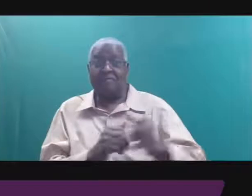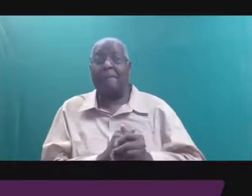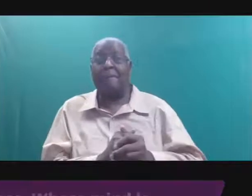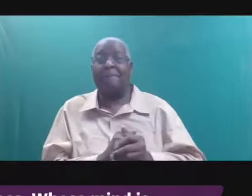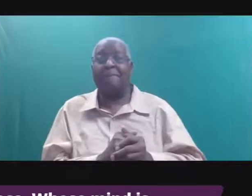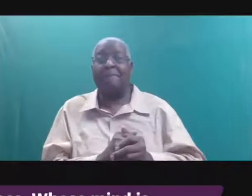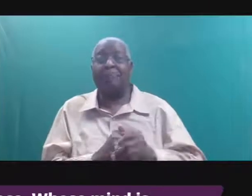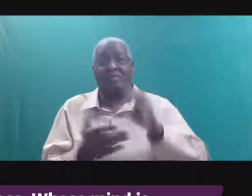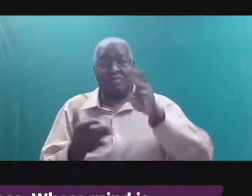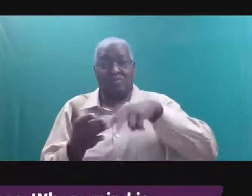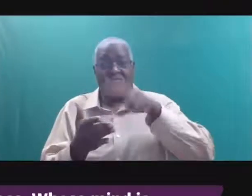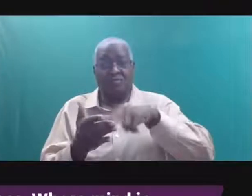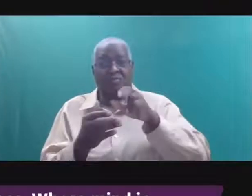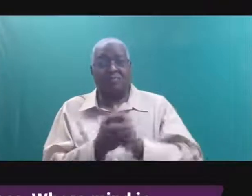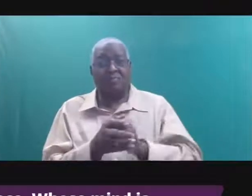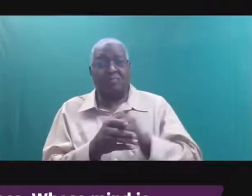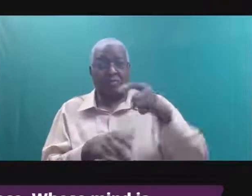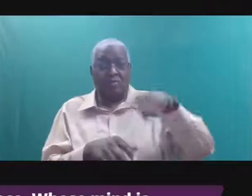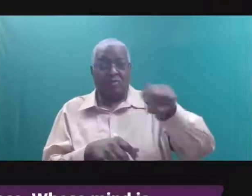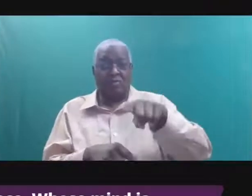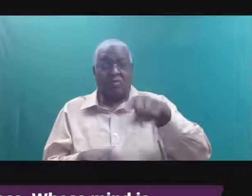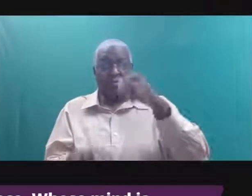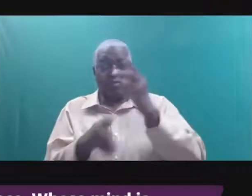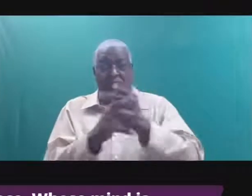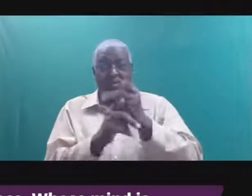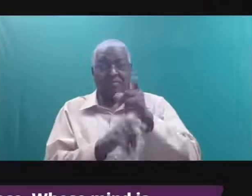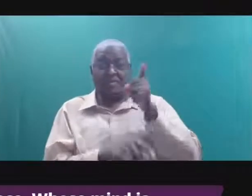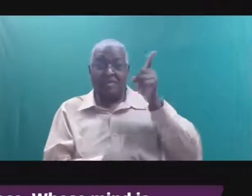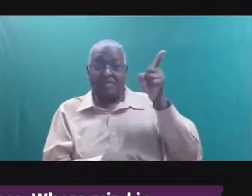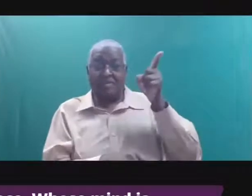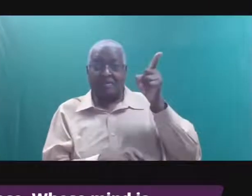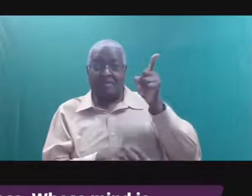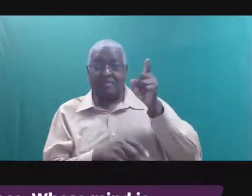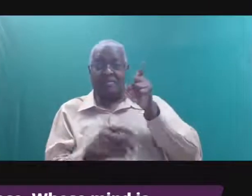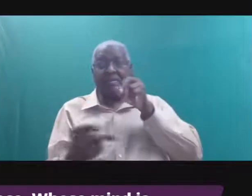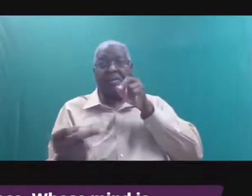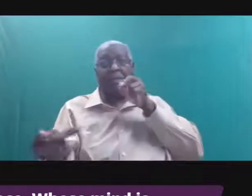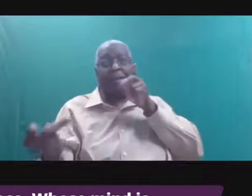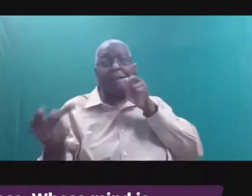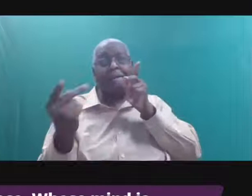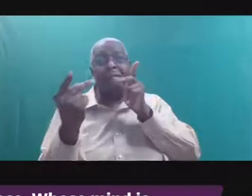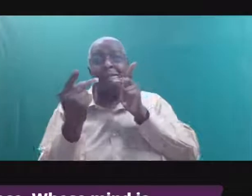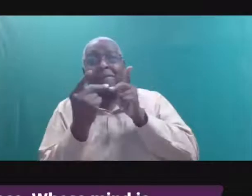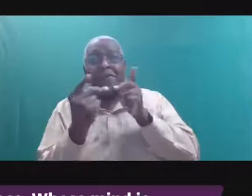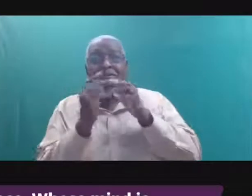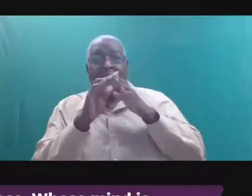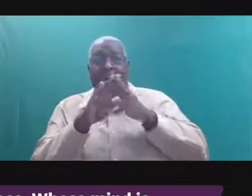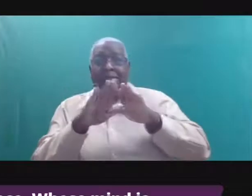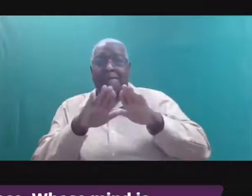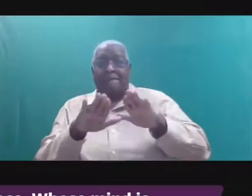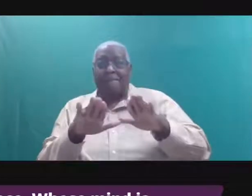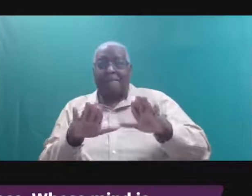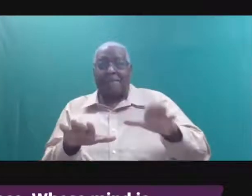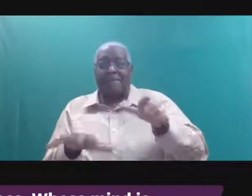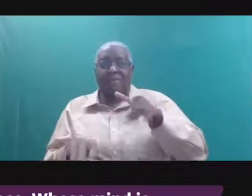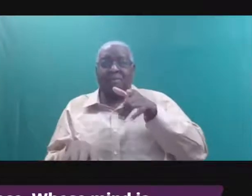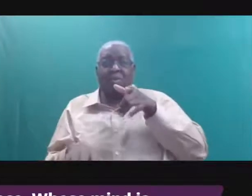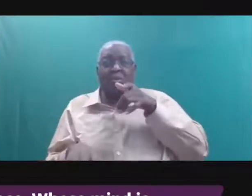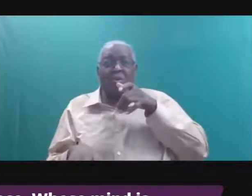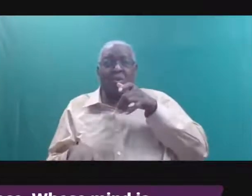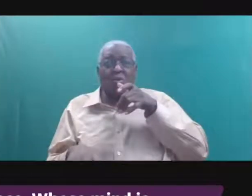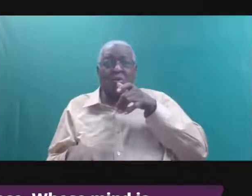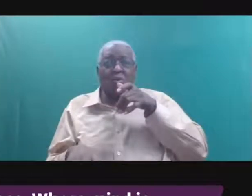says this, it says, "You will keep him in perfect peace whose